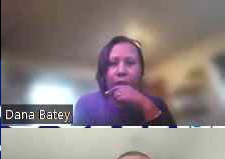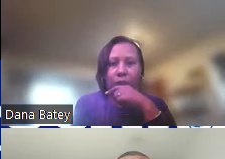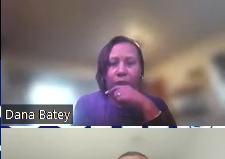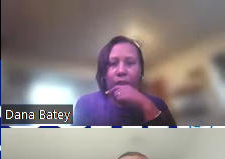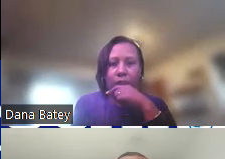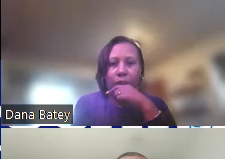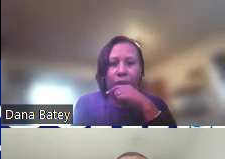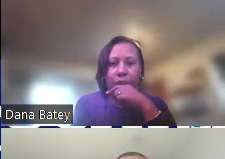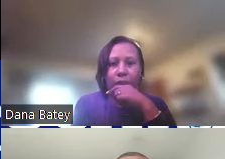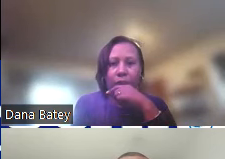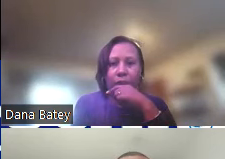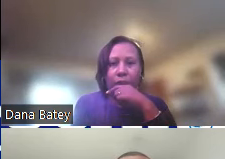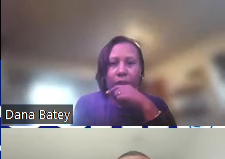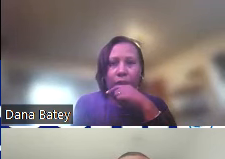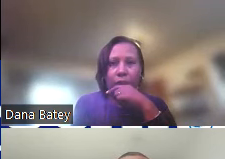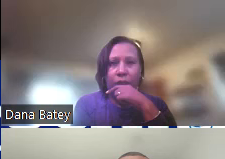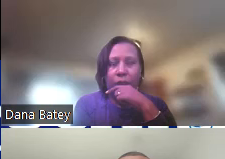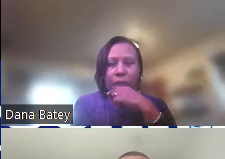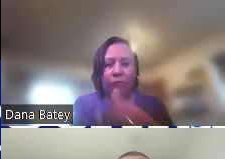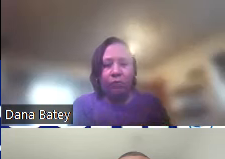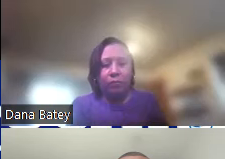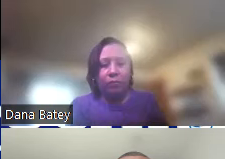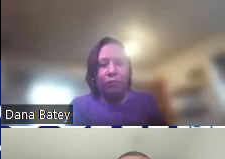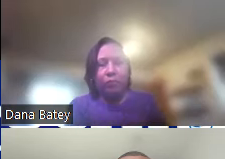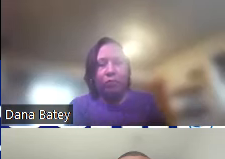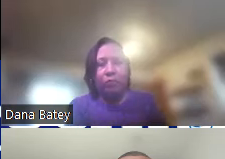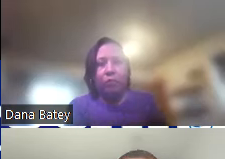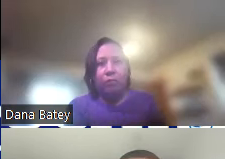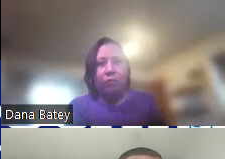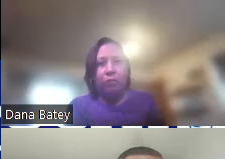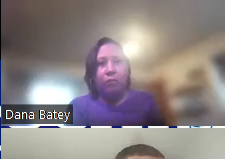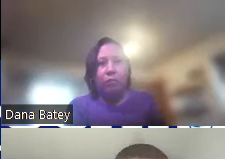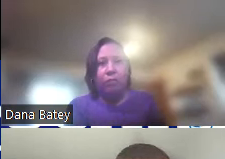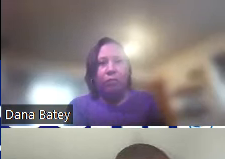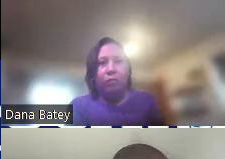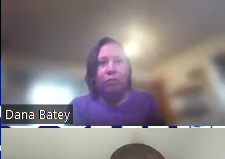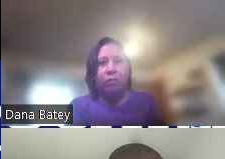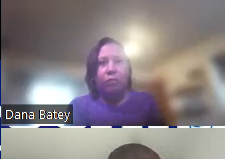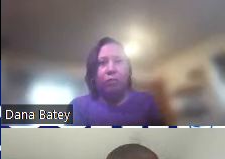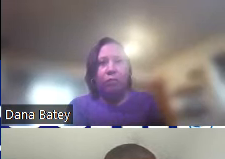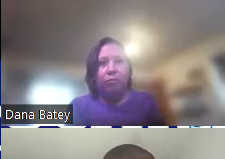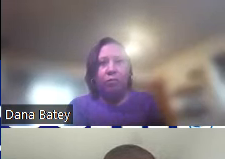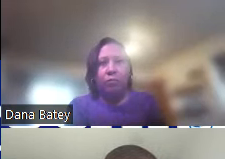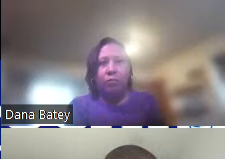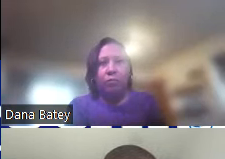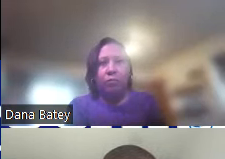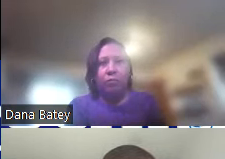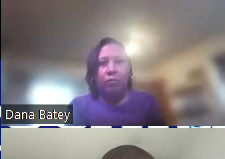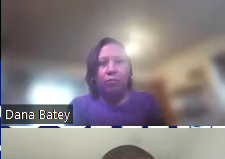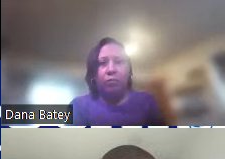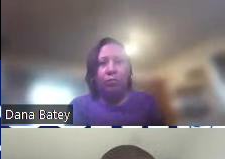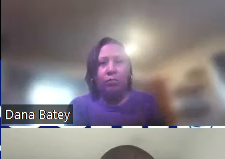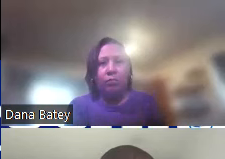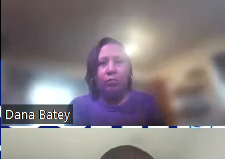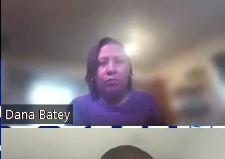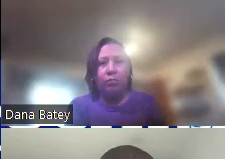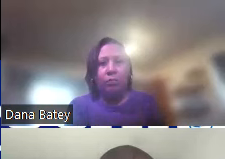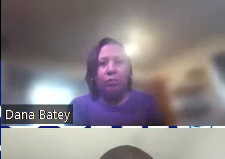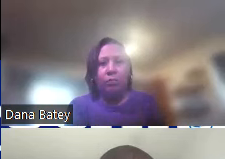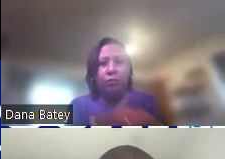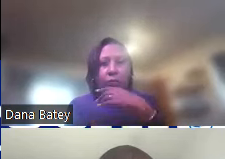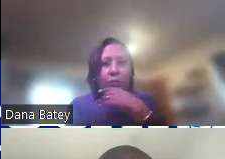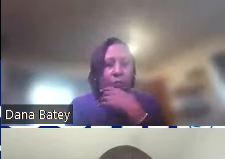all these different organizations, they're collecting a lot of data. It's really wonderful. Not all of us have access to that. There's kind of lots of